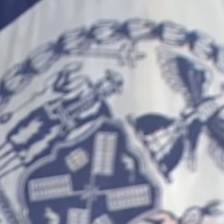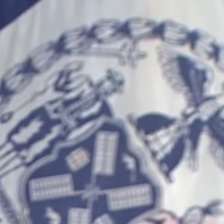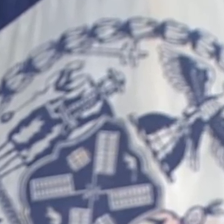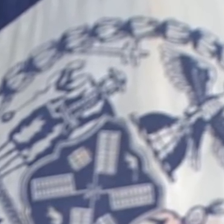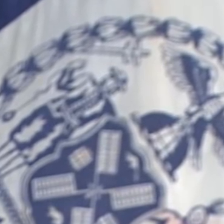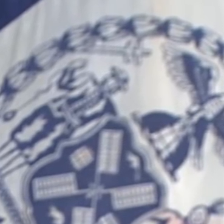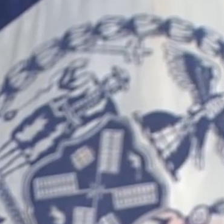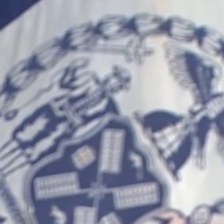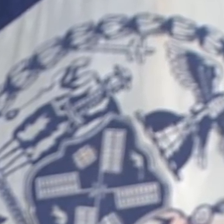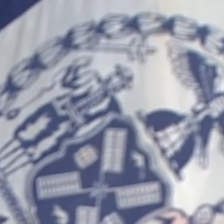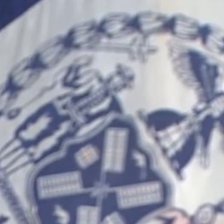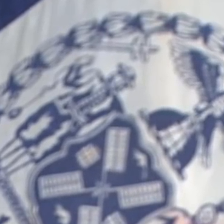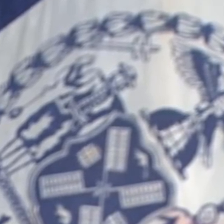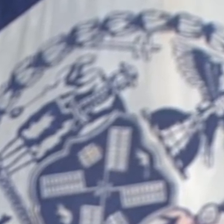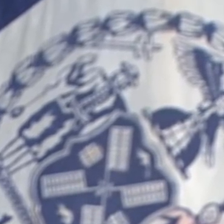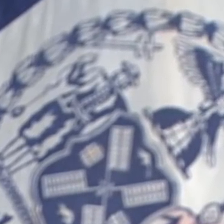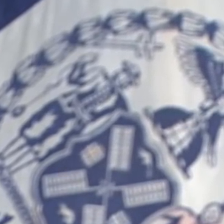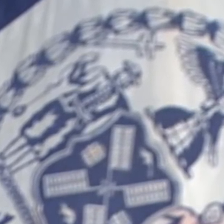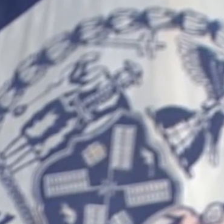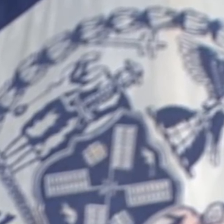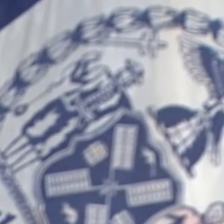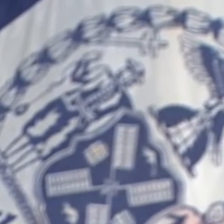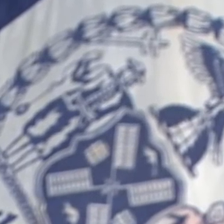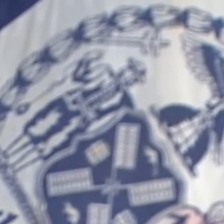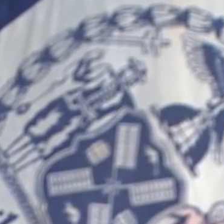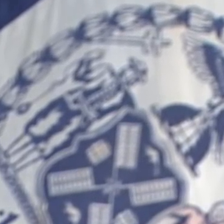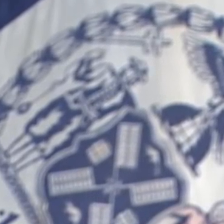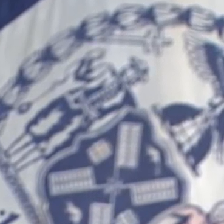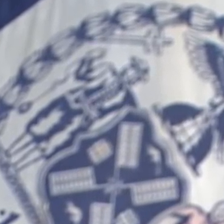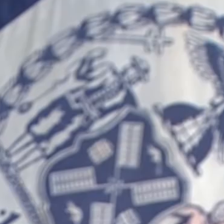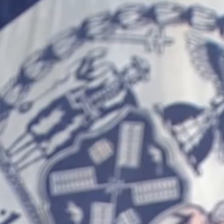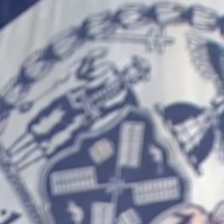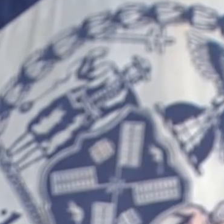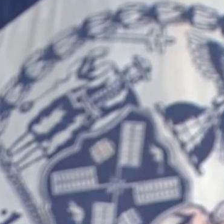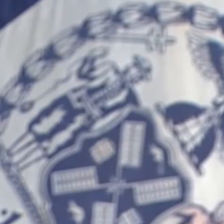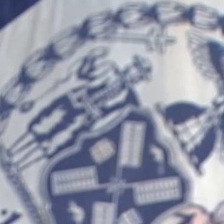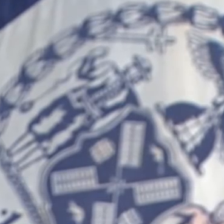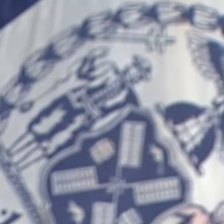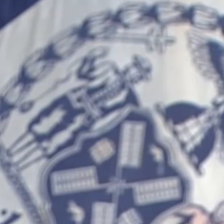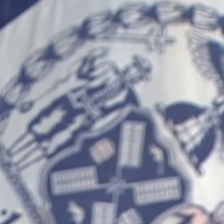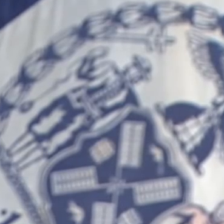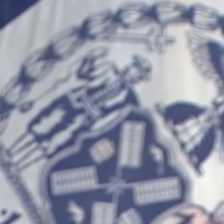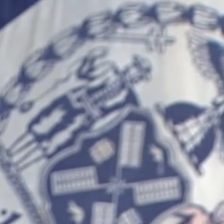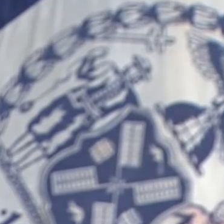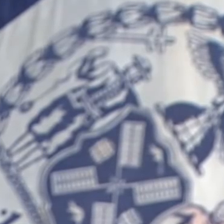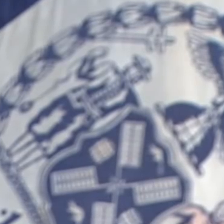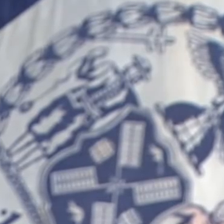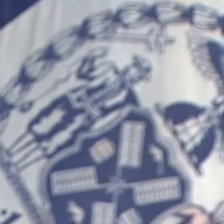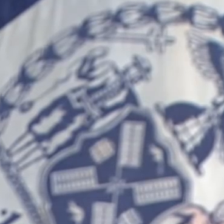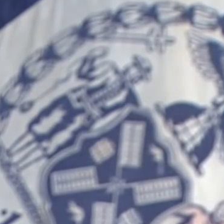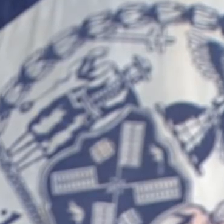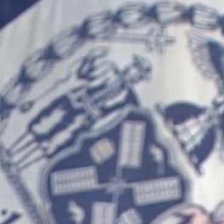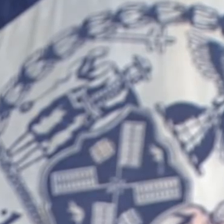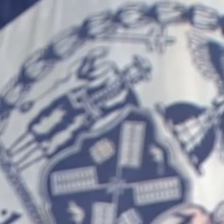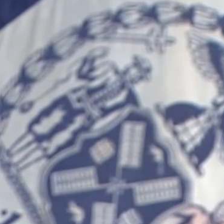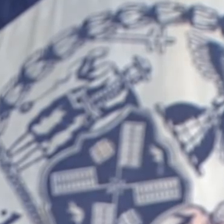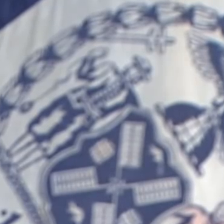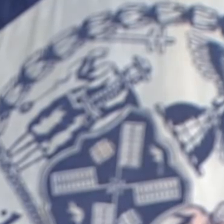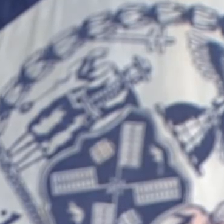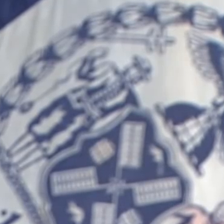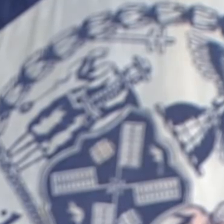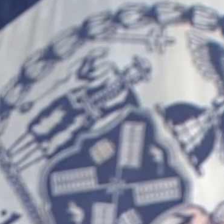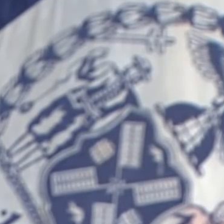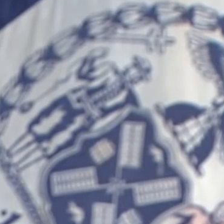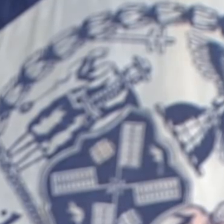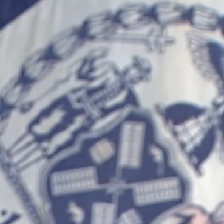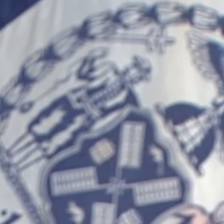few days and it's only initial information. It's not something we can draw much bigger conclusions from. In